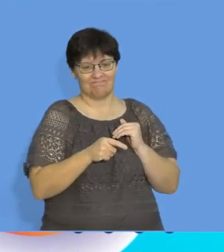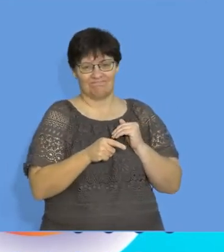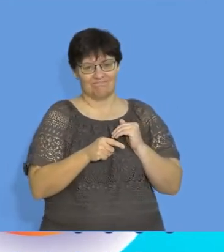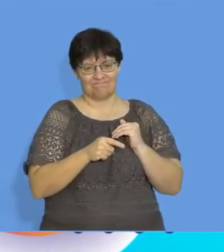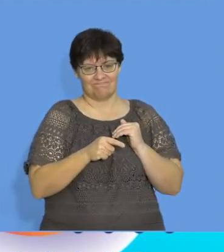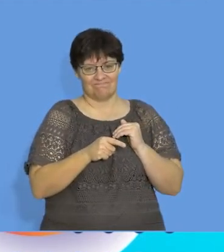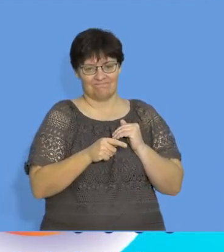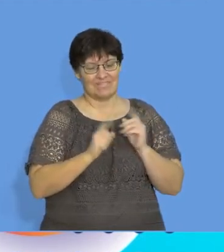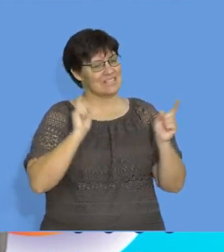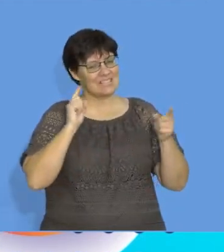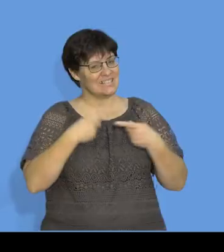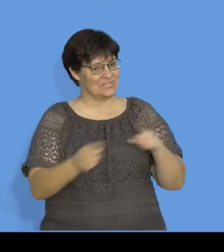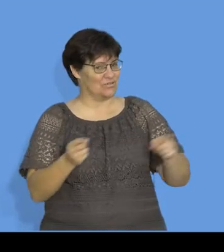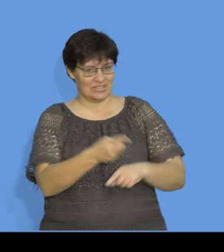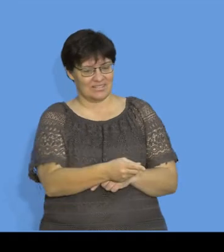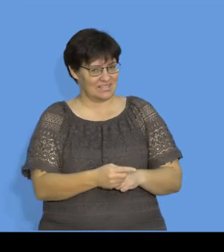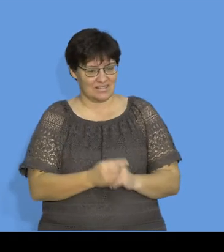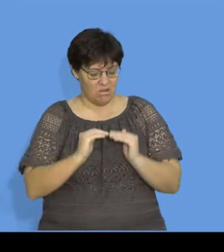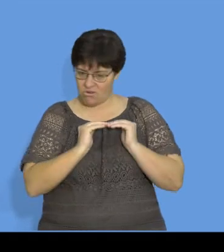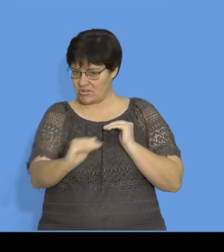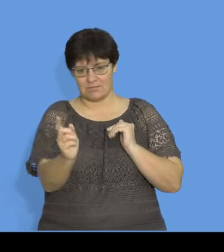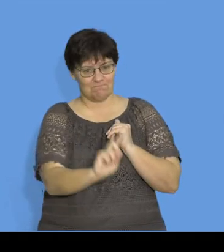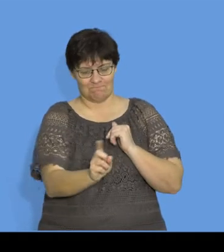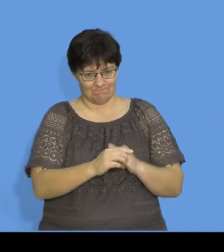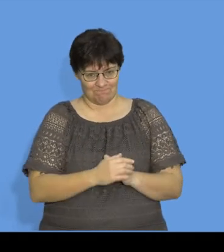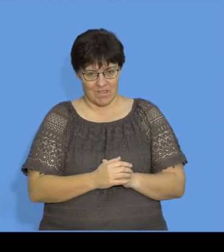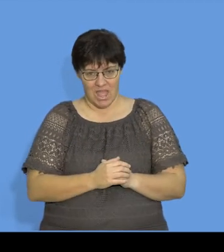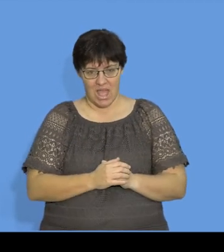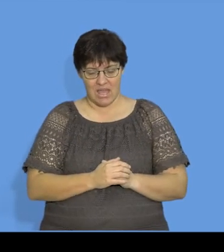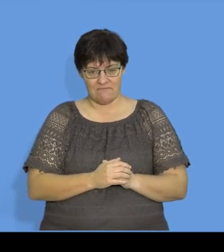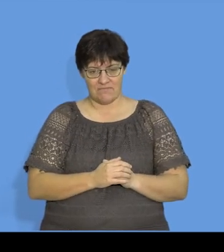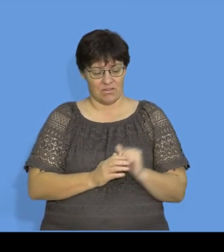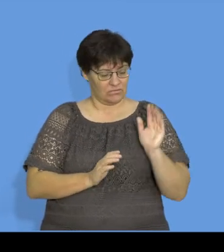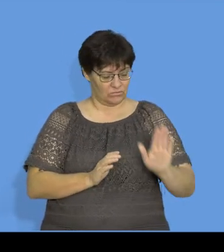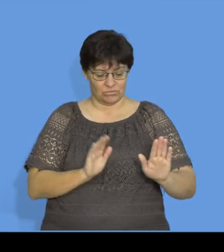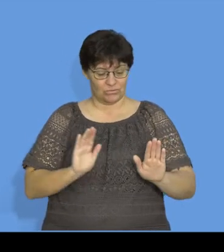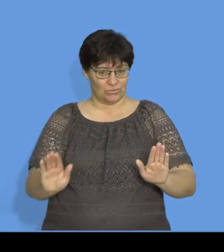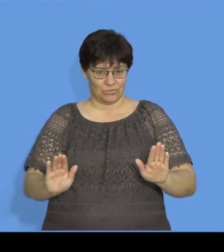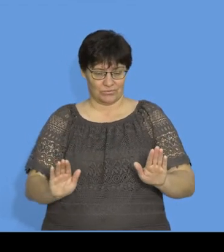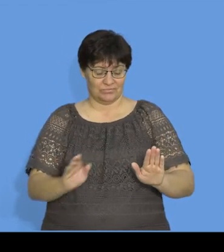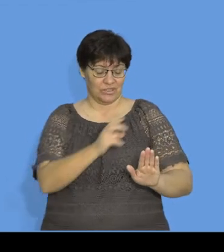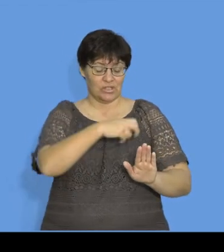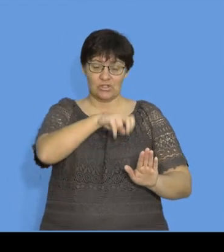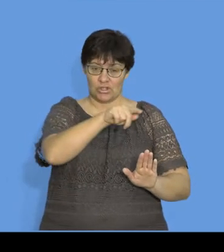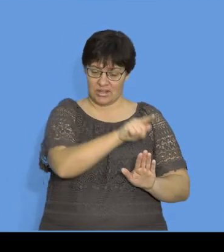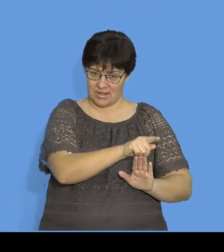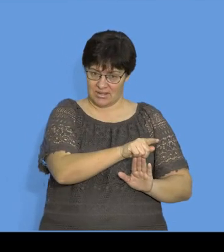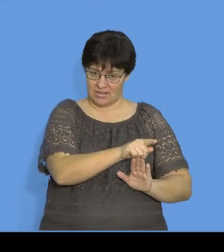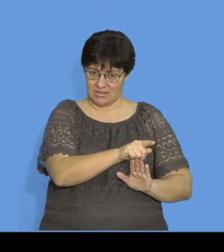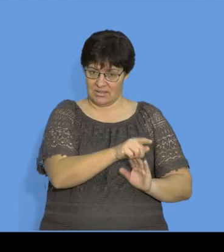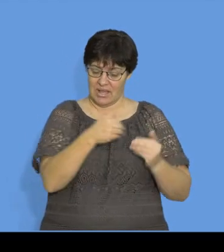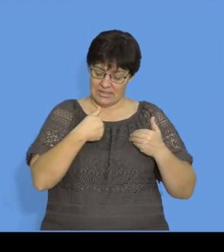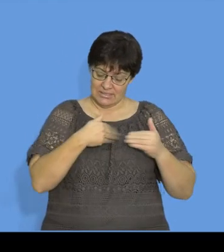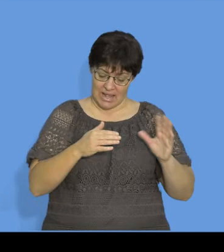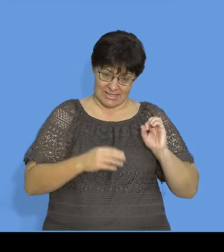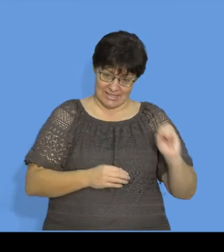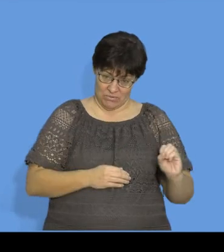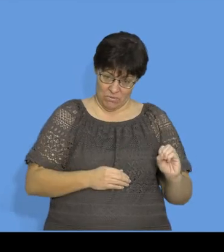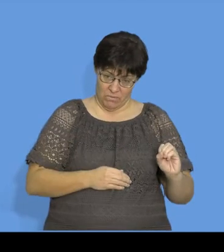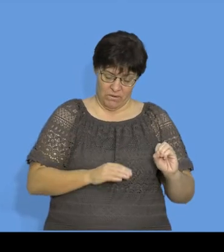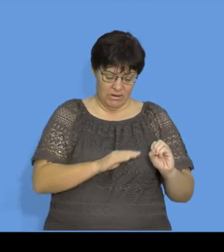it doesn't. You have a 2-part journey. One part of the journey is when it starts at